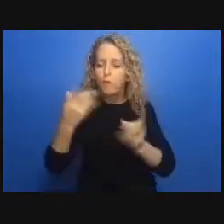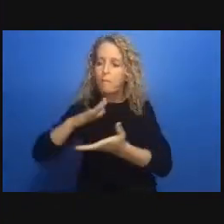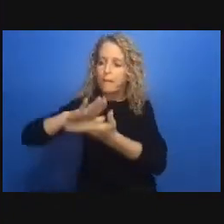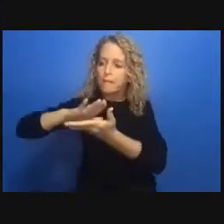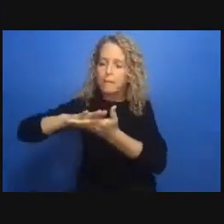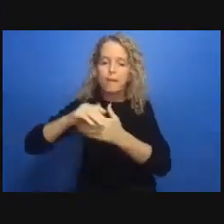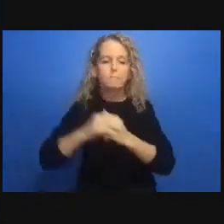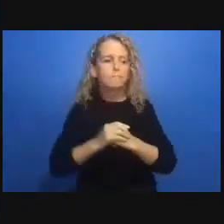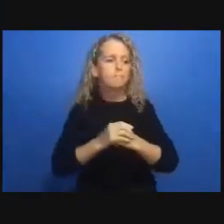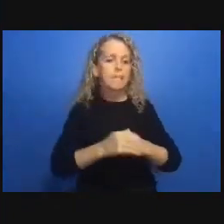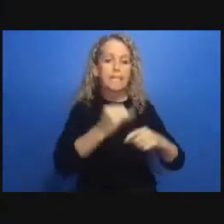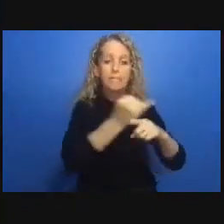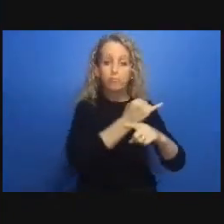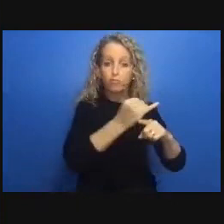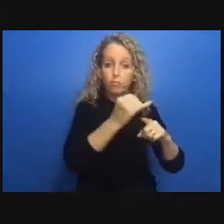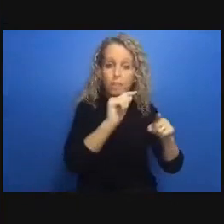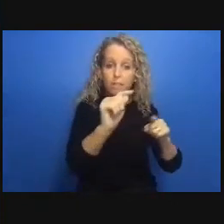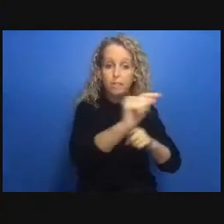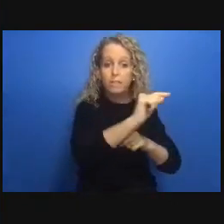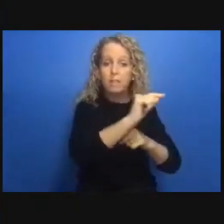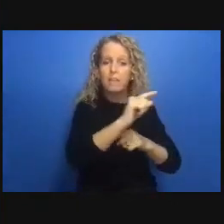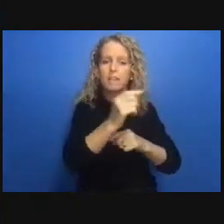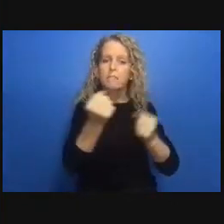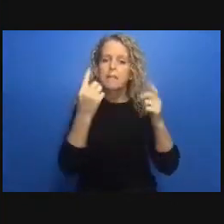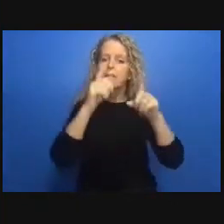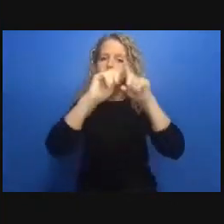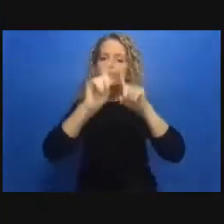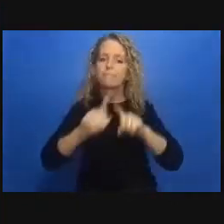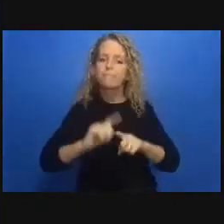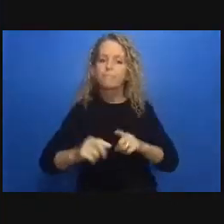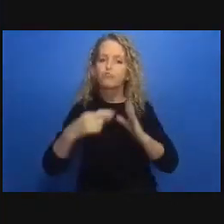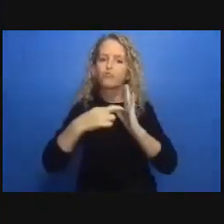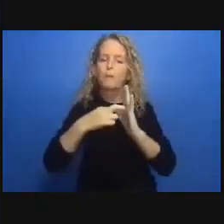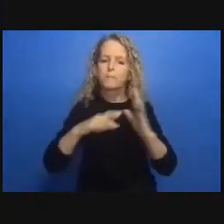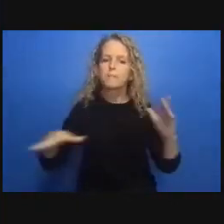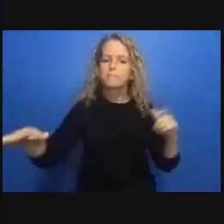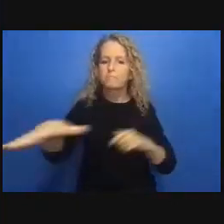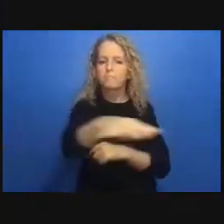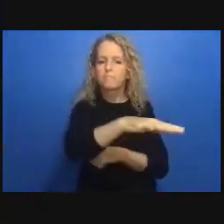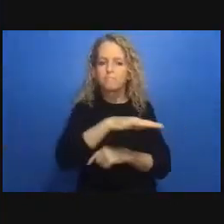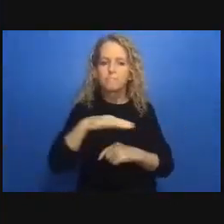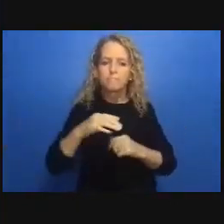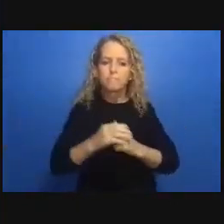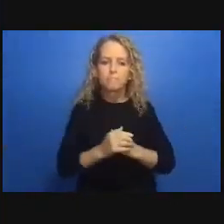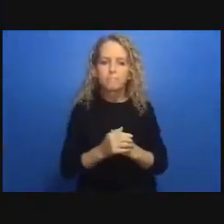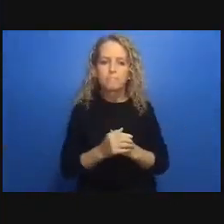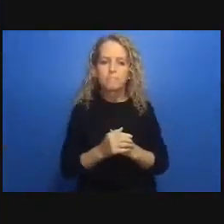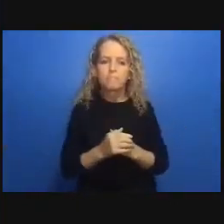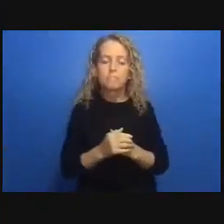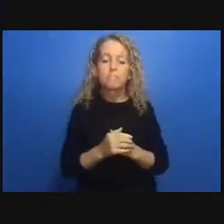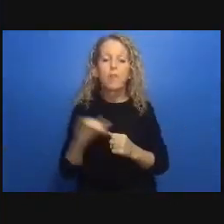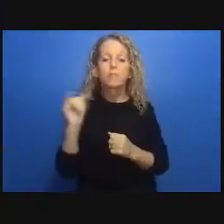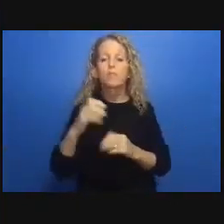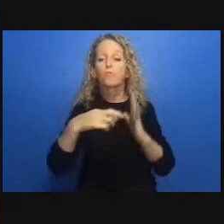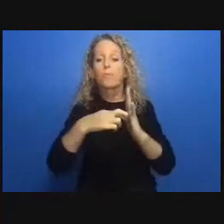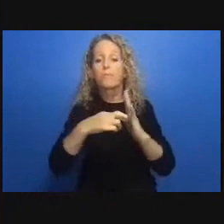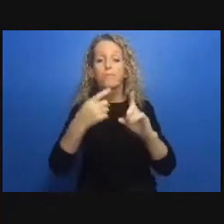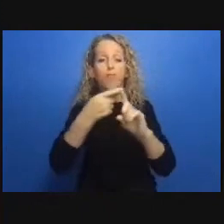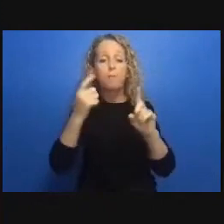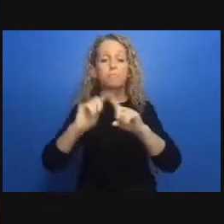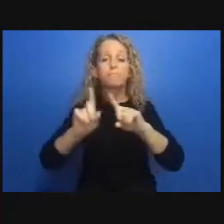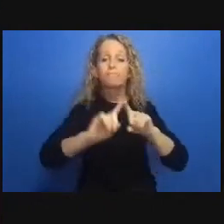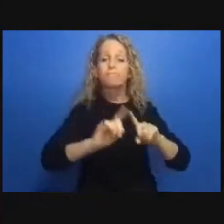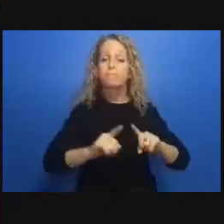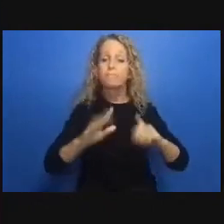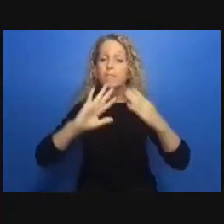industry and many senior representatives from industry, and representatives from other communities, all of